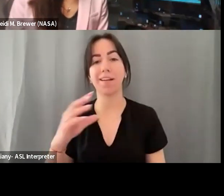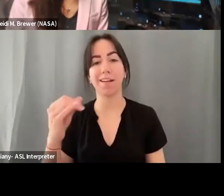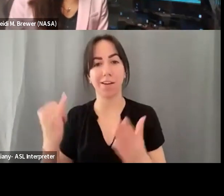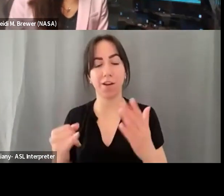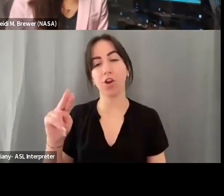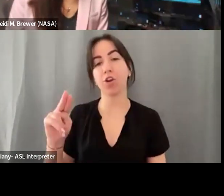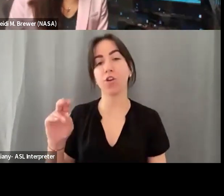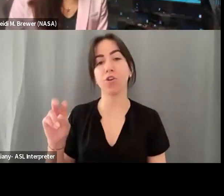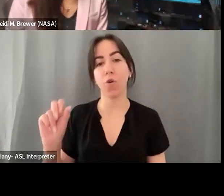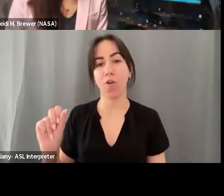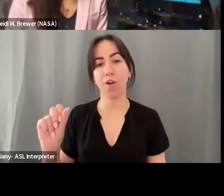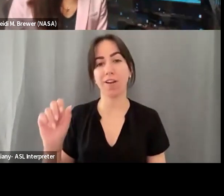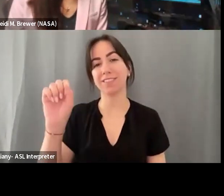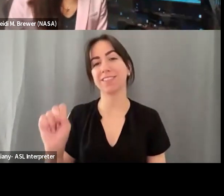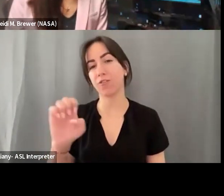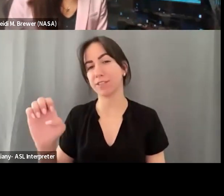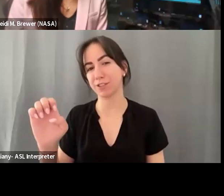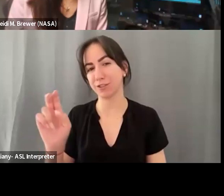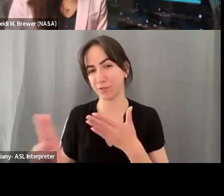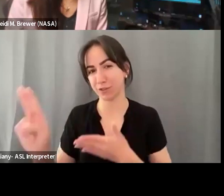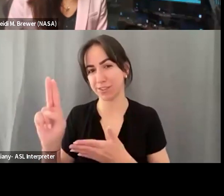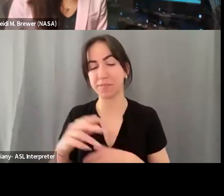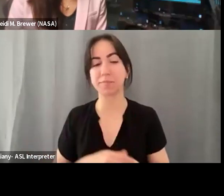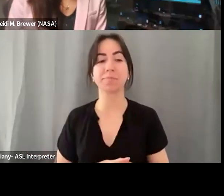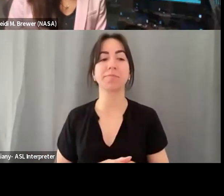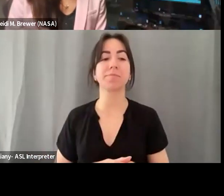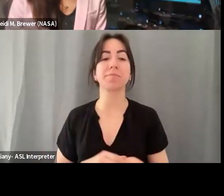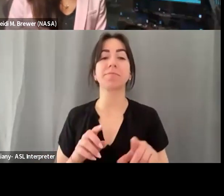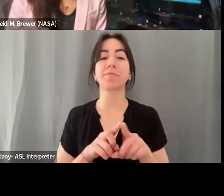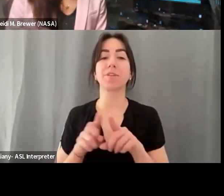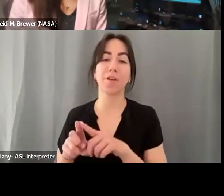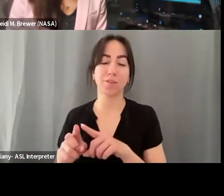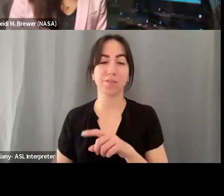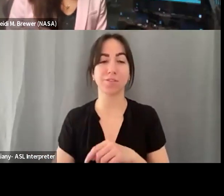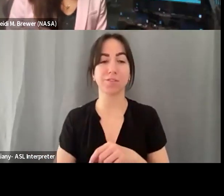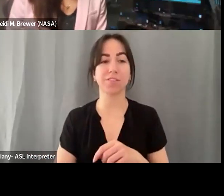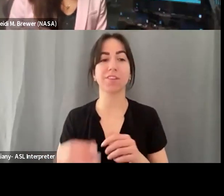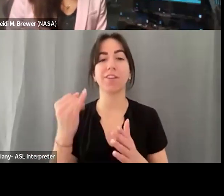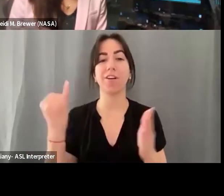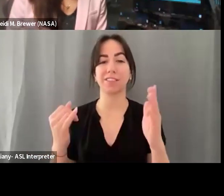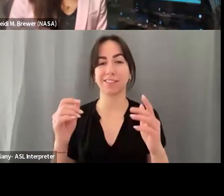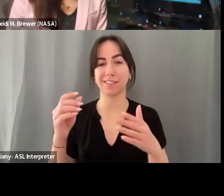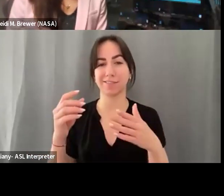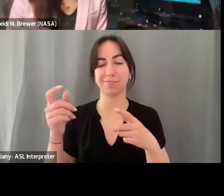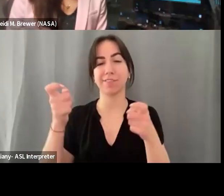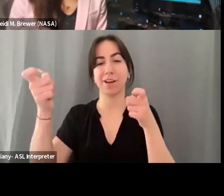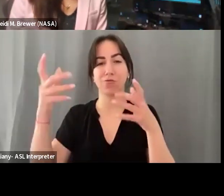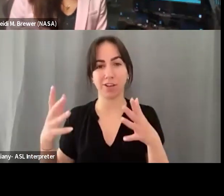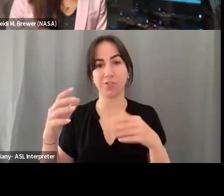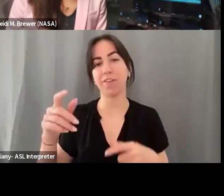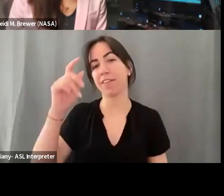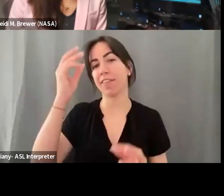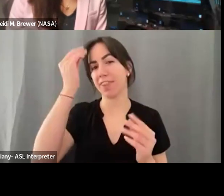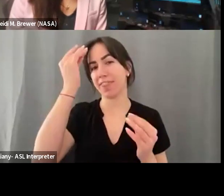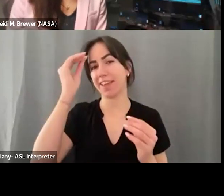Nova Southeastern University. And she is also the founding artistic director of Thinking Cap Theater, which